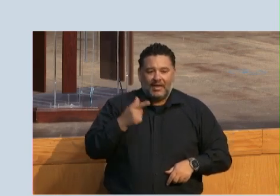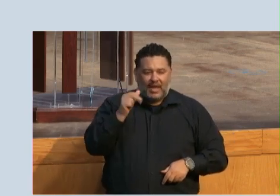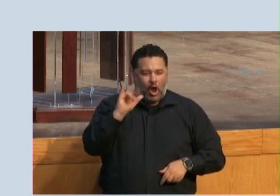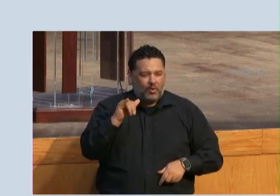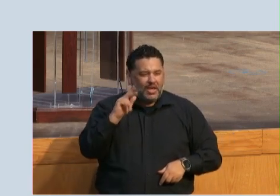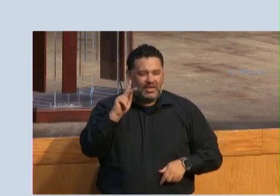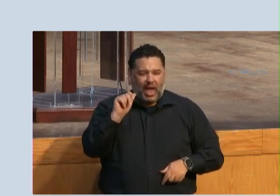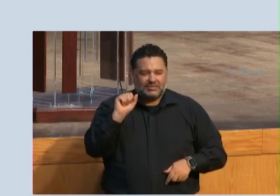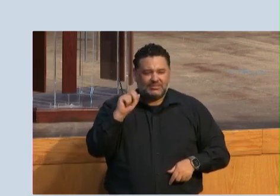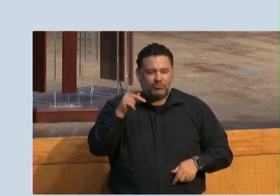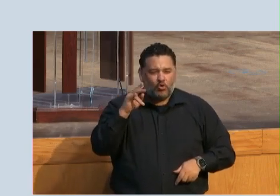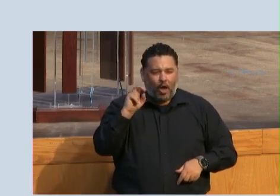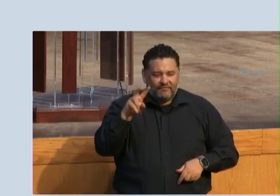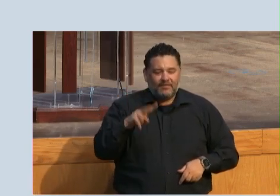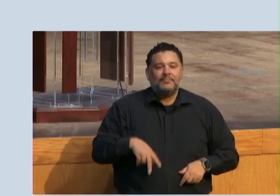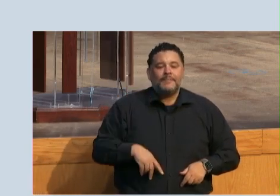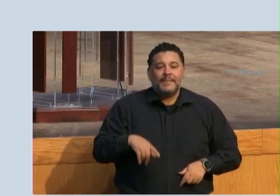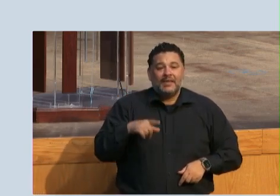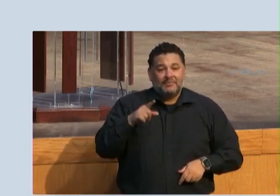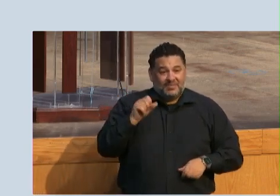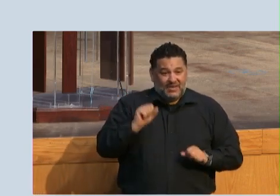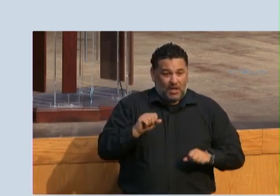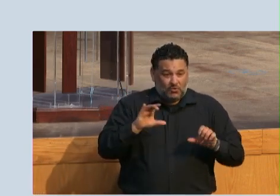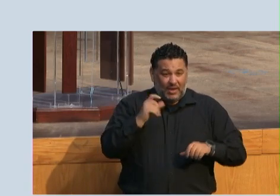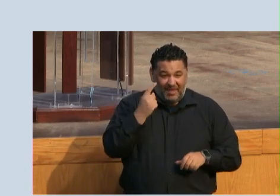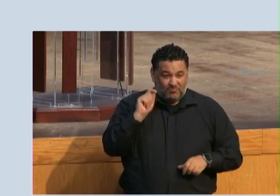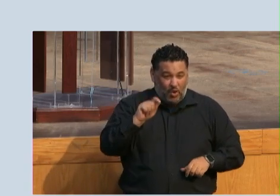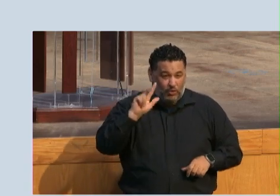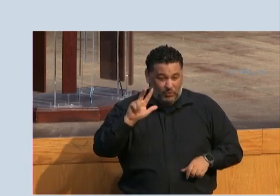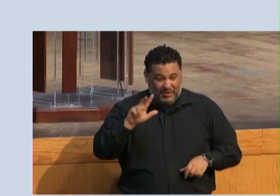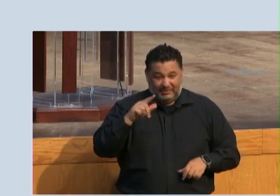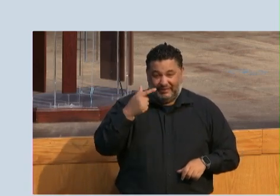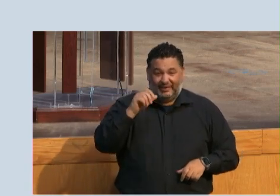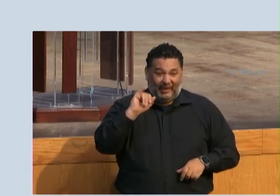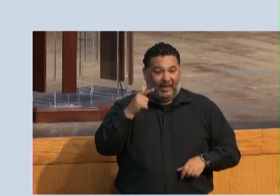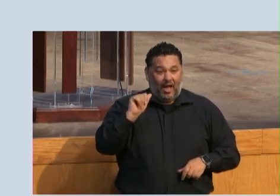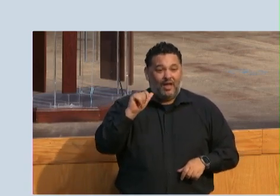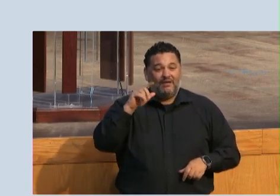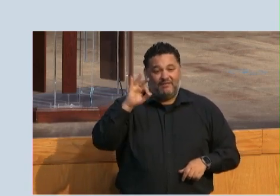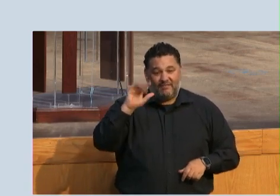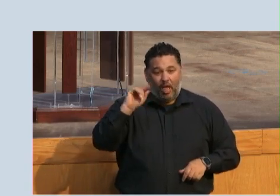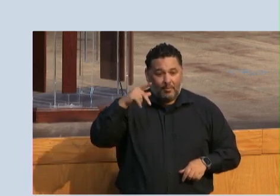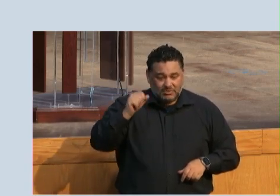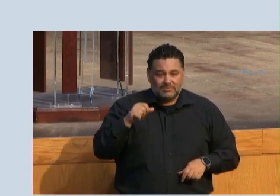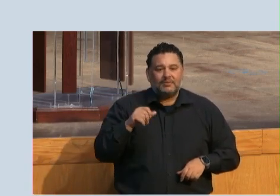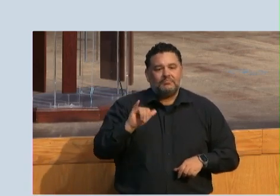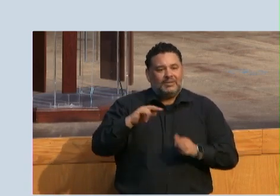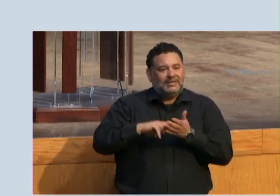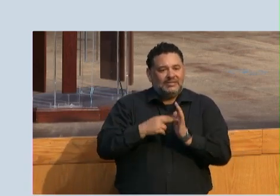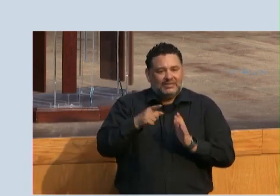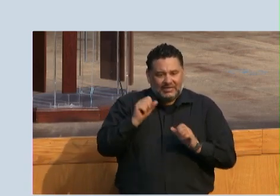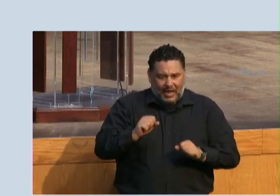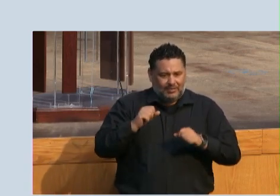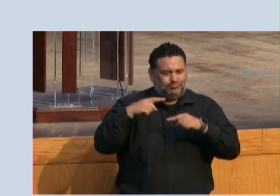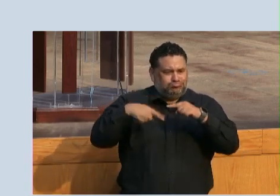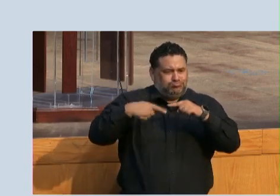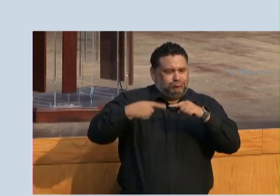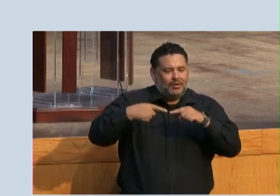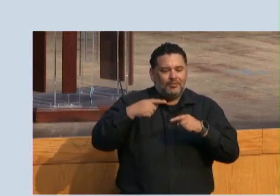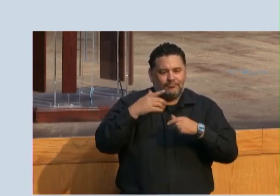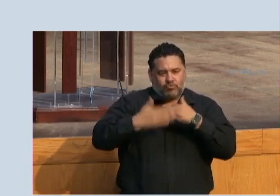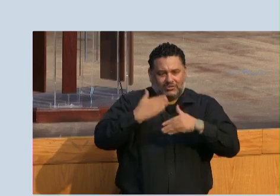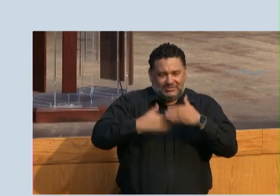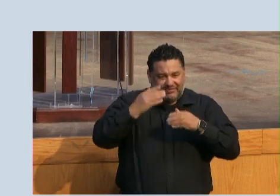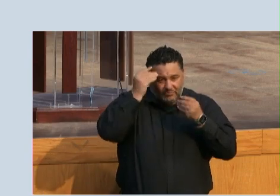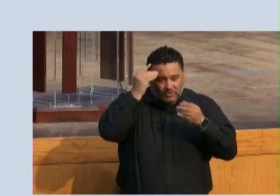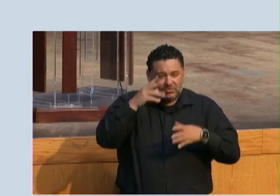11.3 gigaflops. That's a measurement of how fast it can process process information. I believe it could process